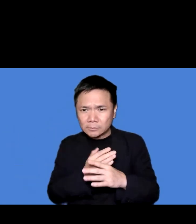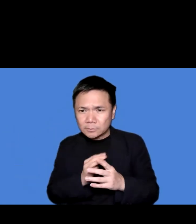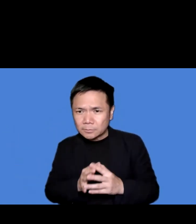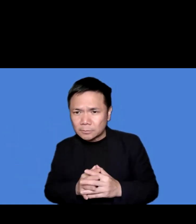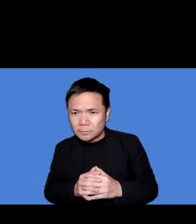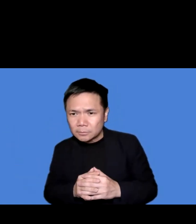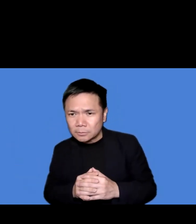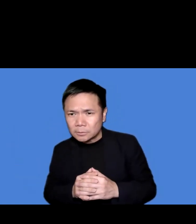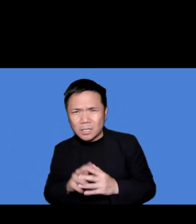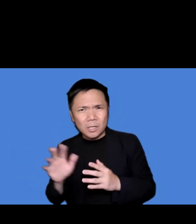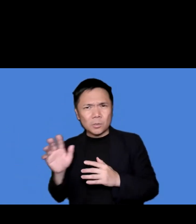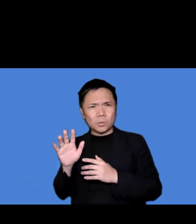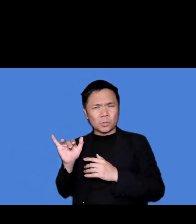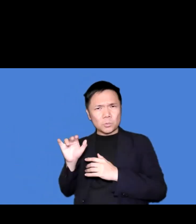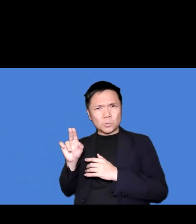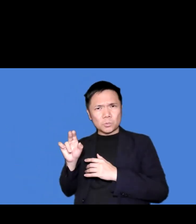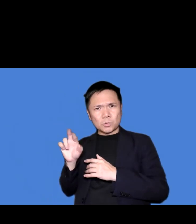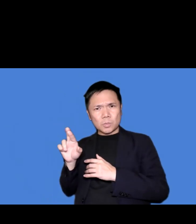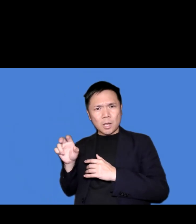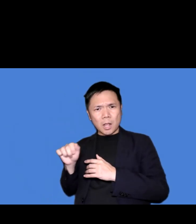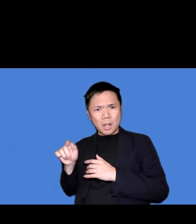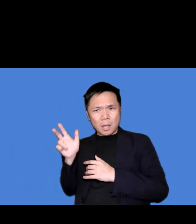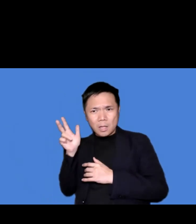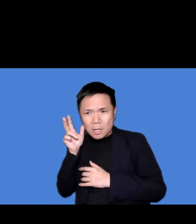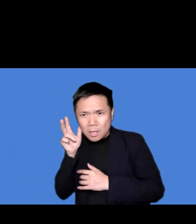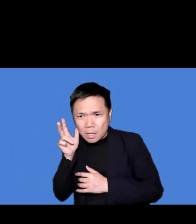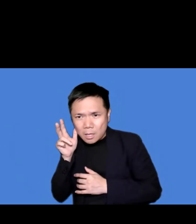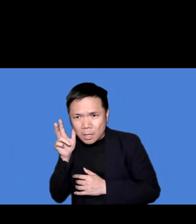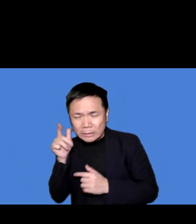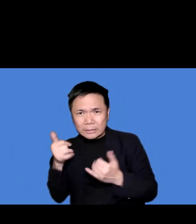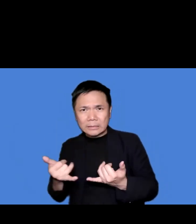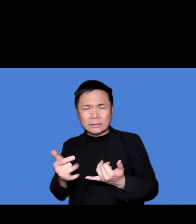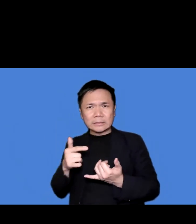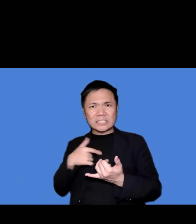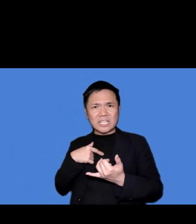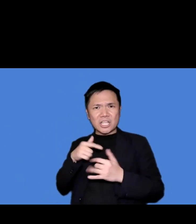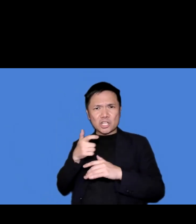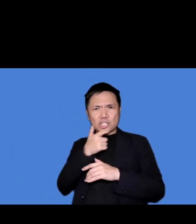Yes, Sorry, we Yusra. have Amina on English channel at the moment.